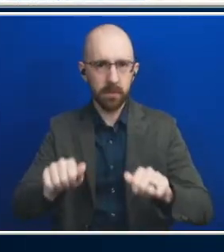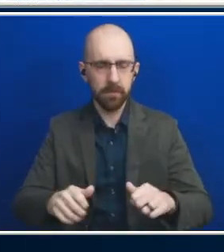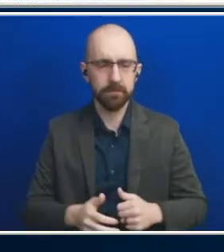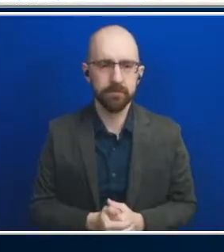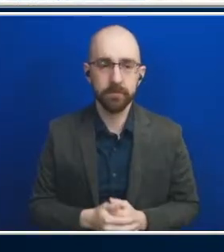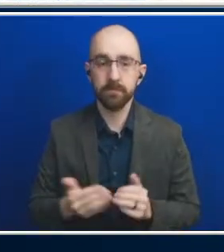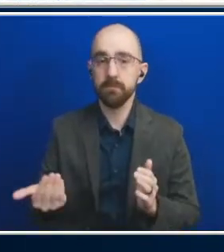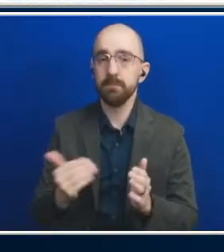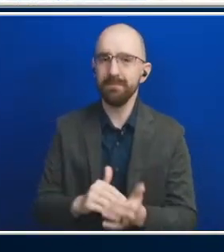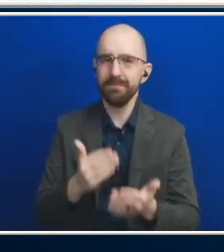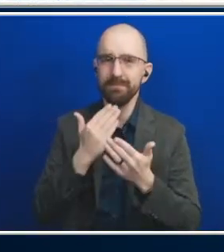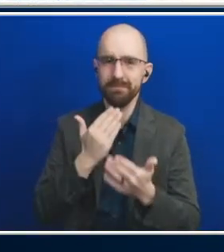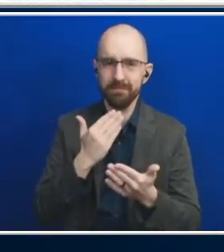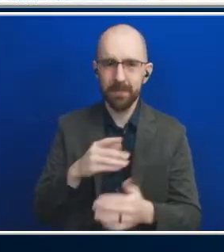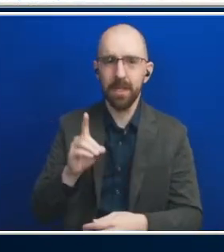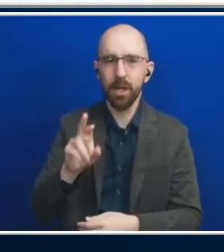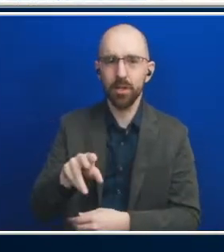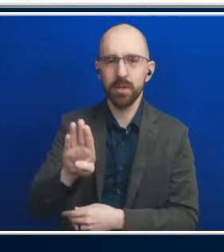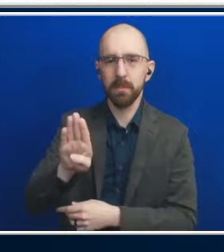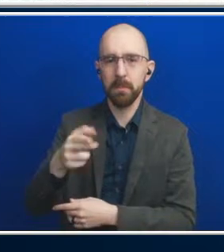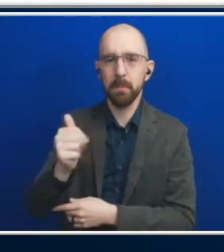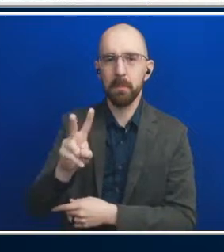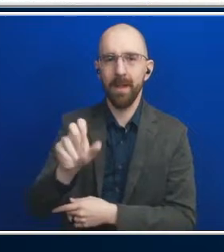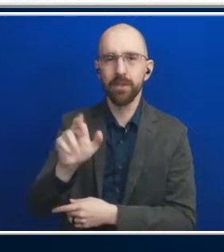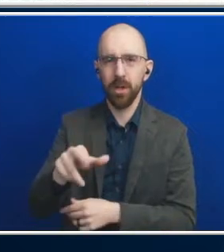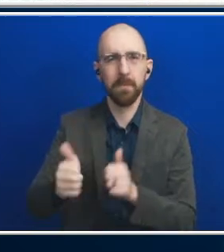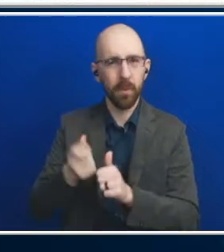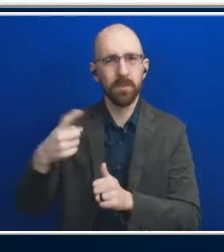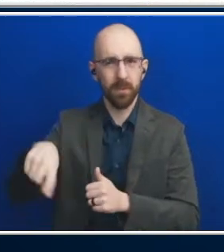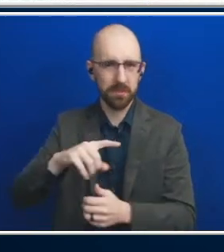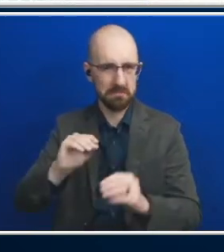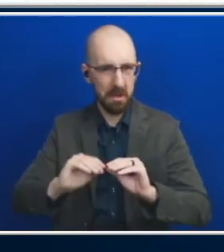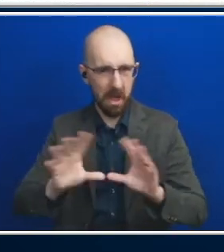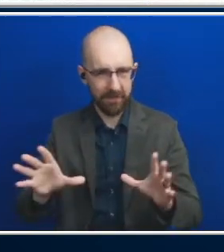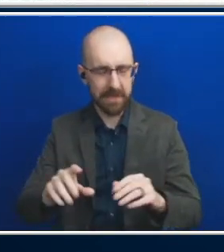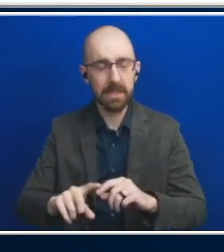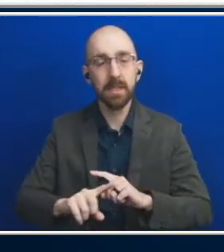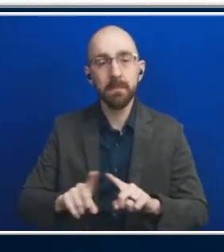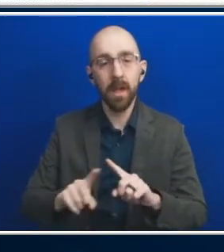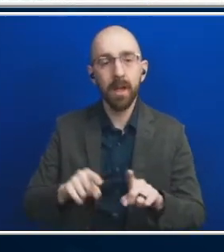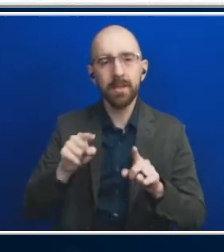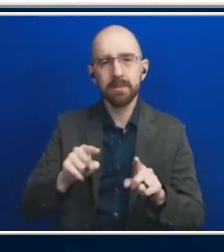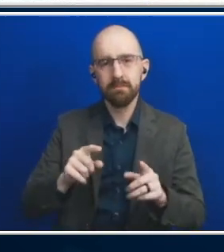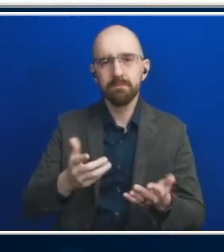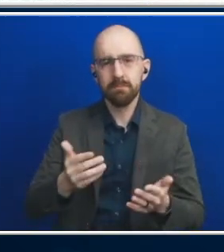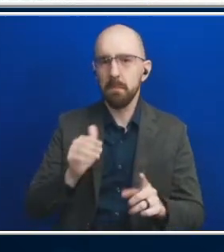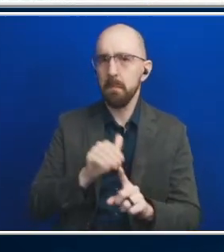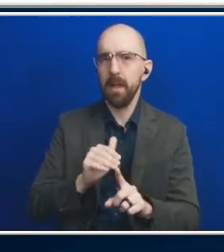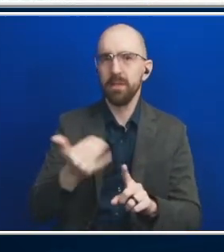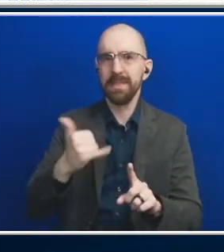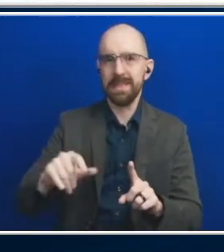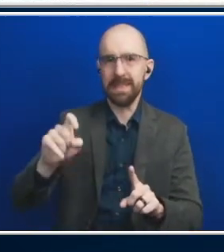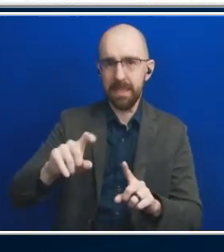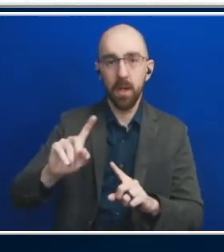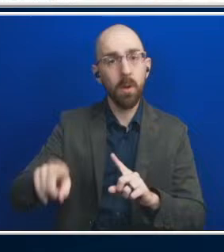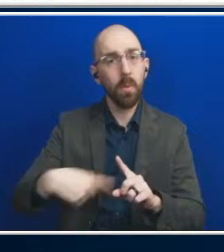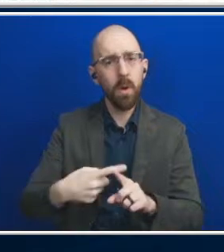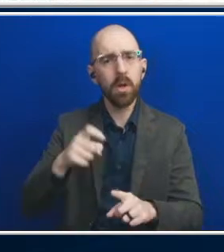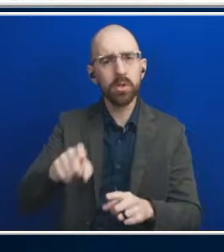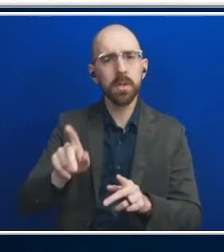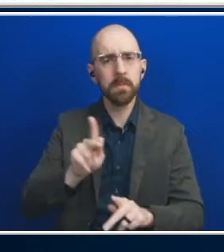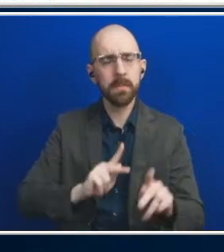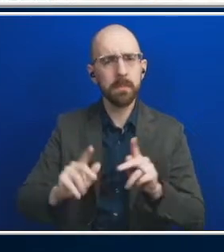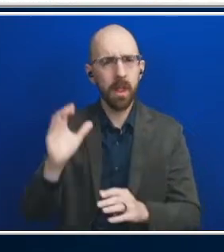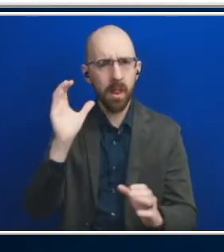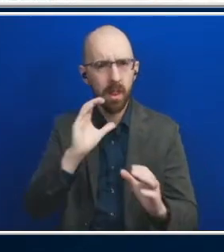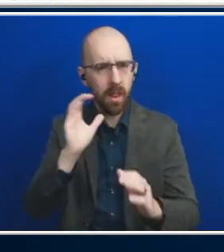of these pretty obvious, as we know, but unfortunately, these reminders are still needed. When should people seek help or